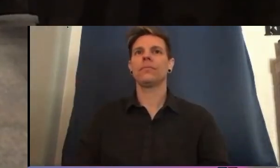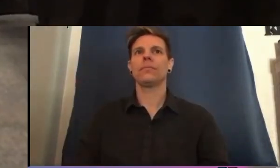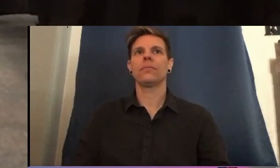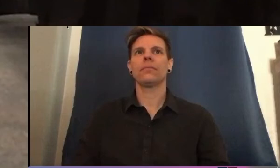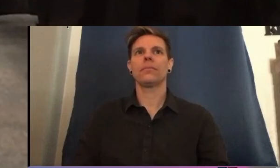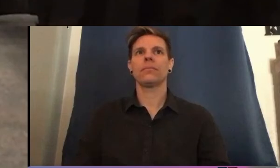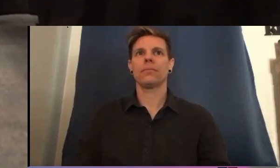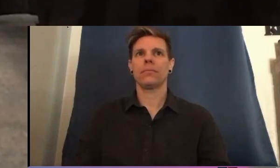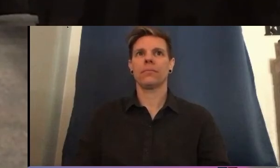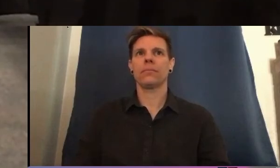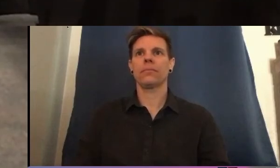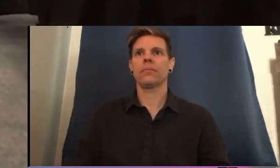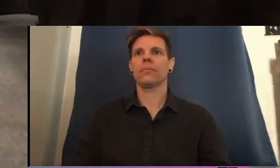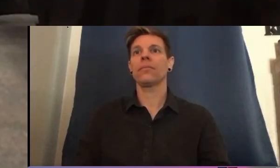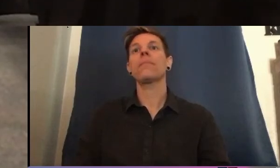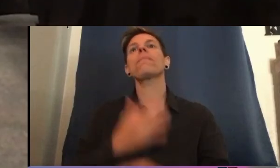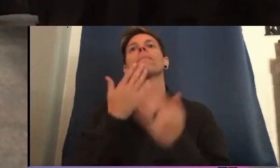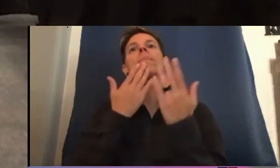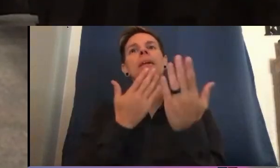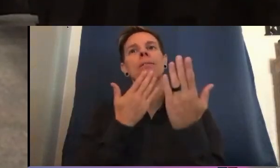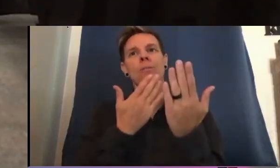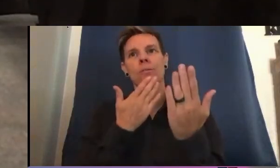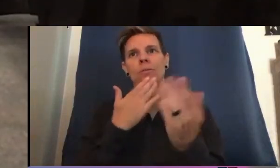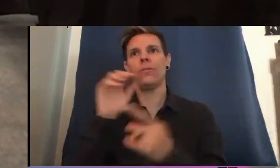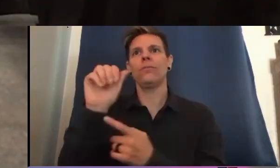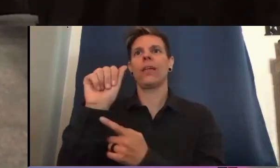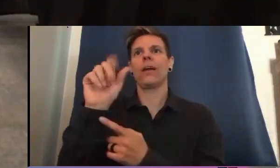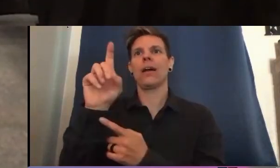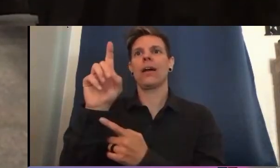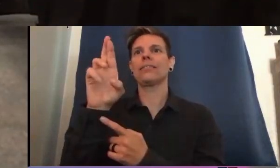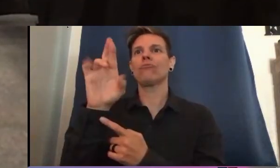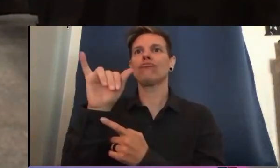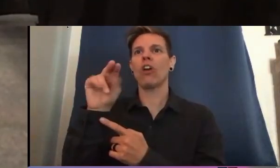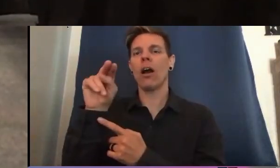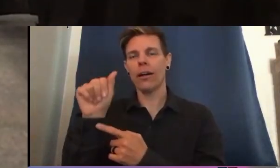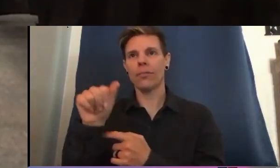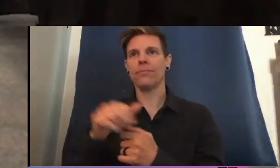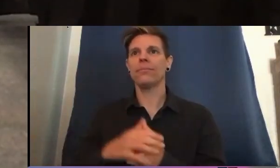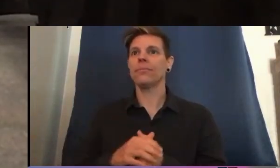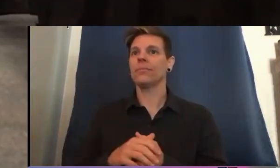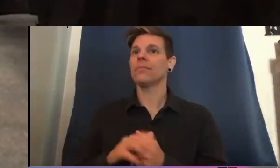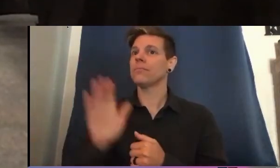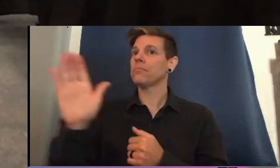Thank you, Adriana, for your comments. Next